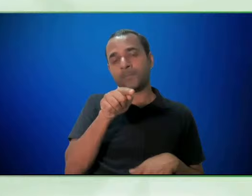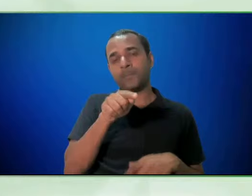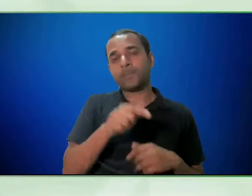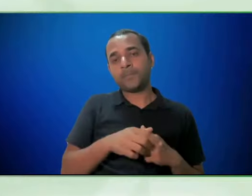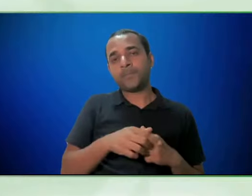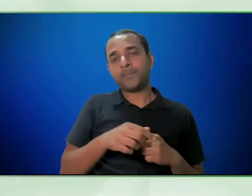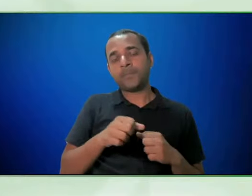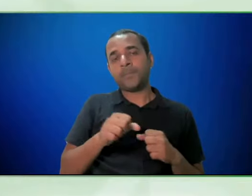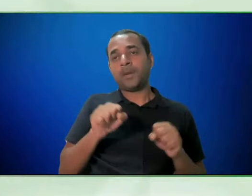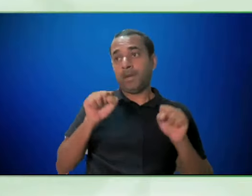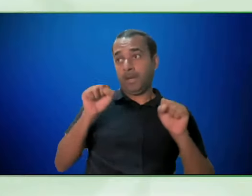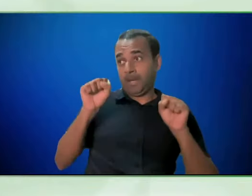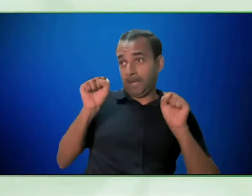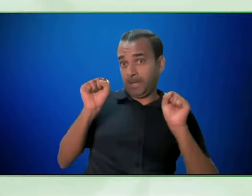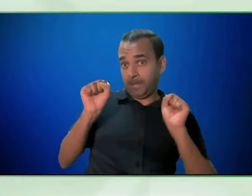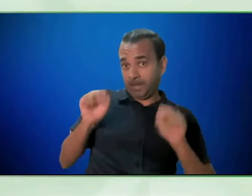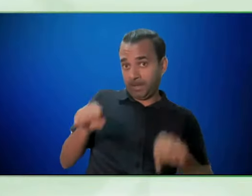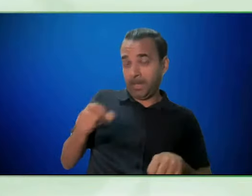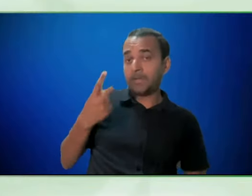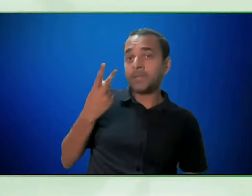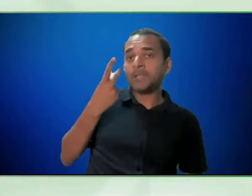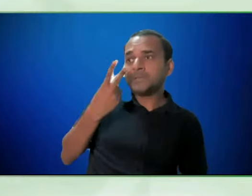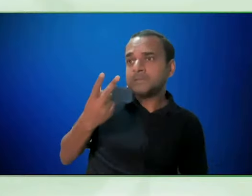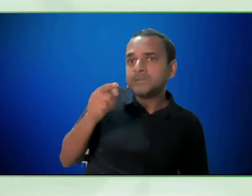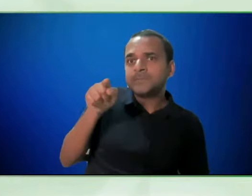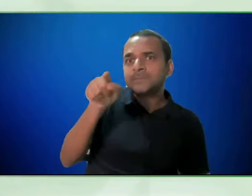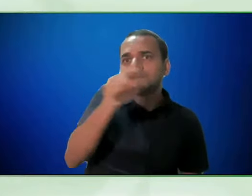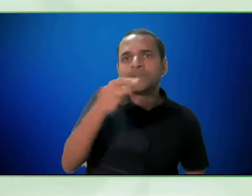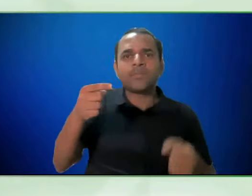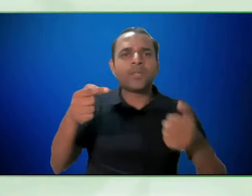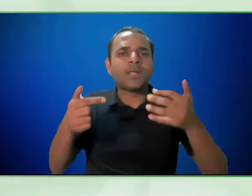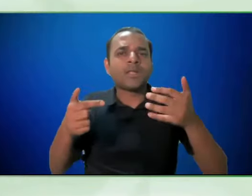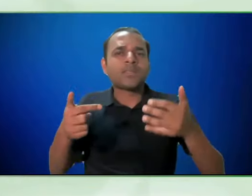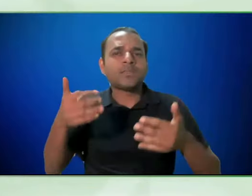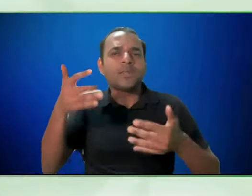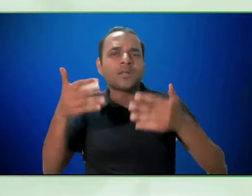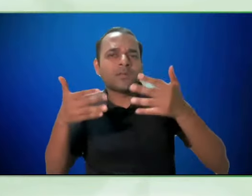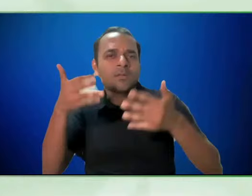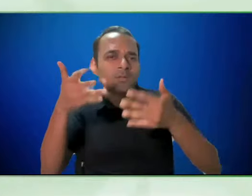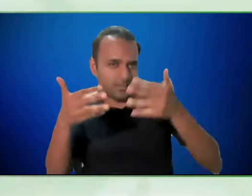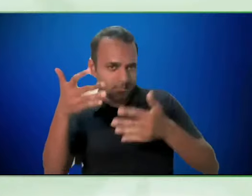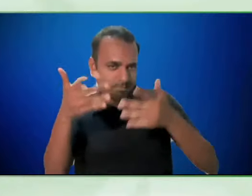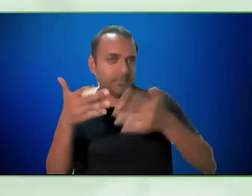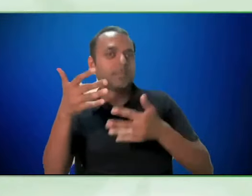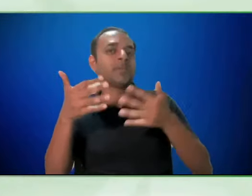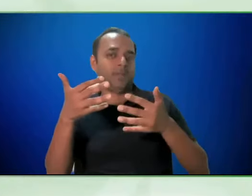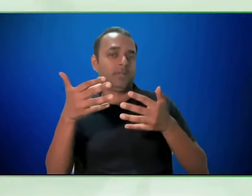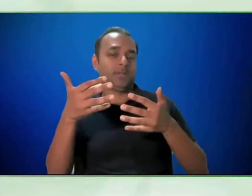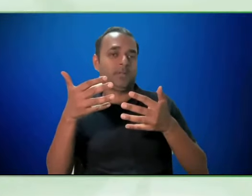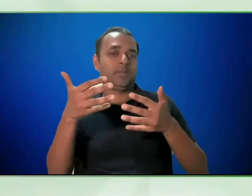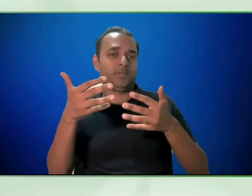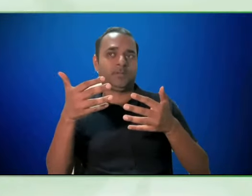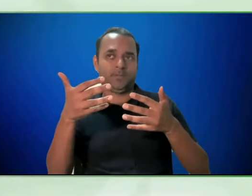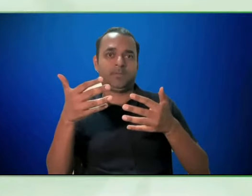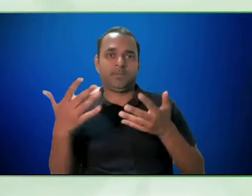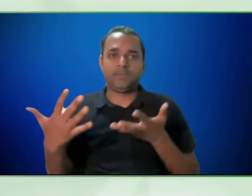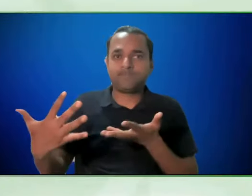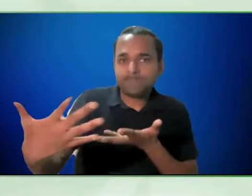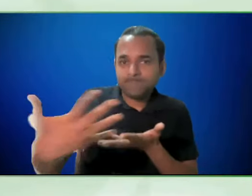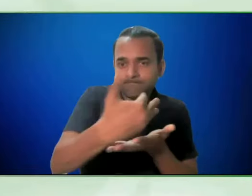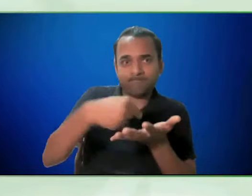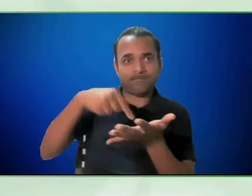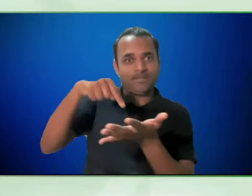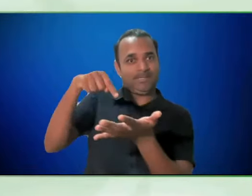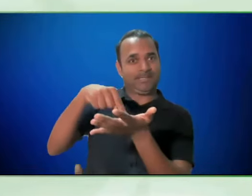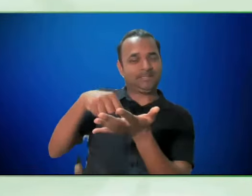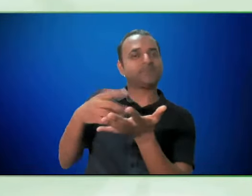outcome, results or an effect. That is a challenge many studies have. But you can see that also there are